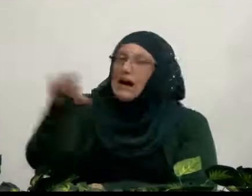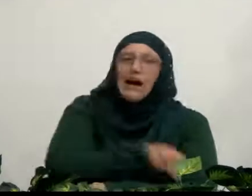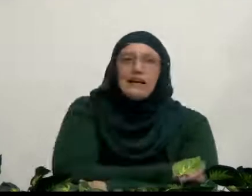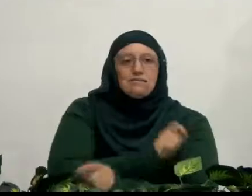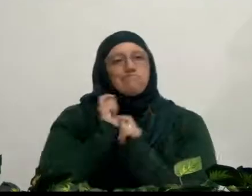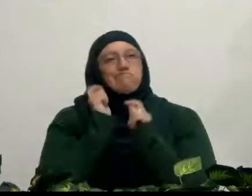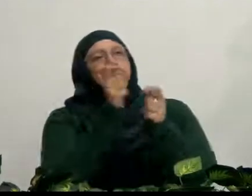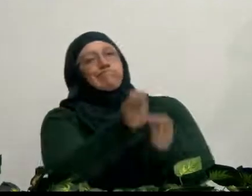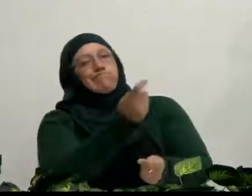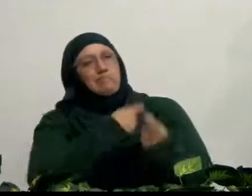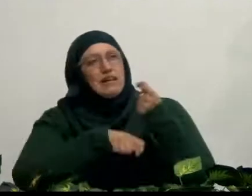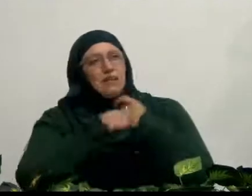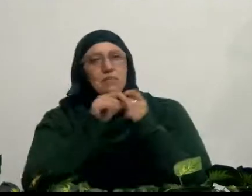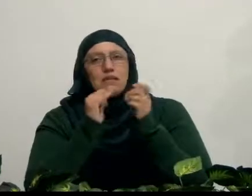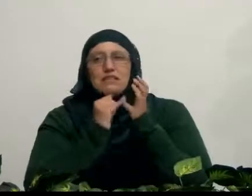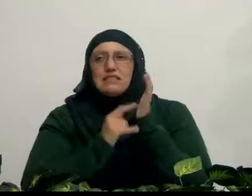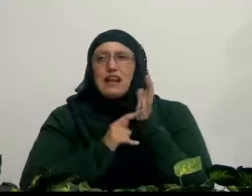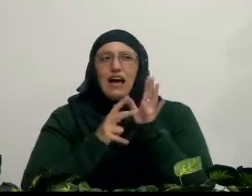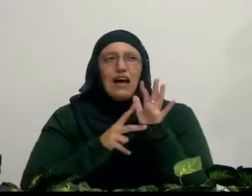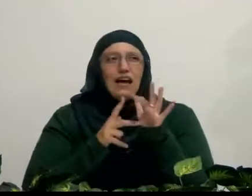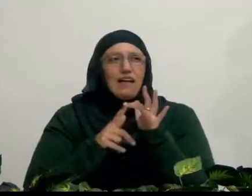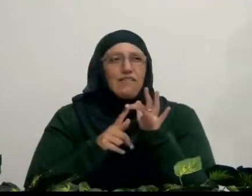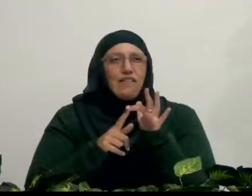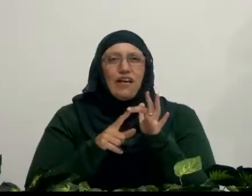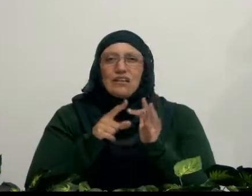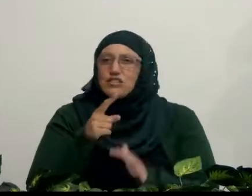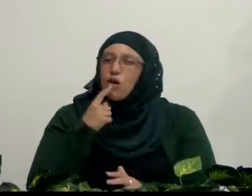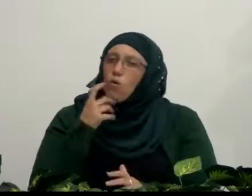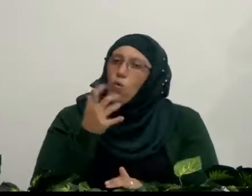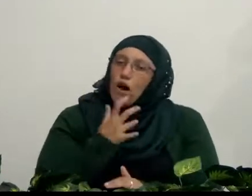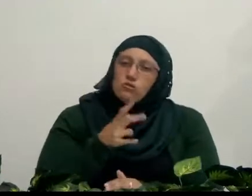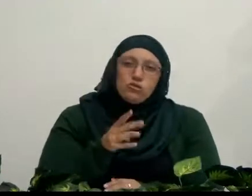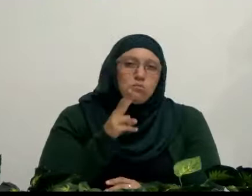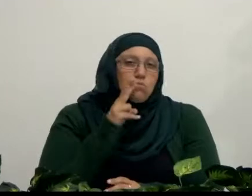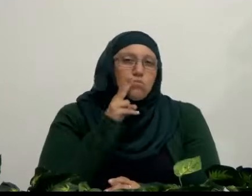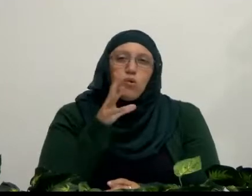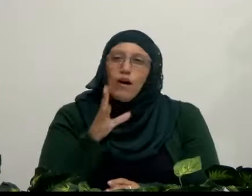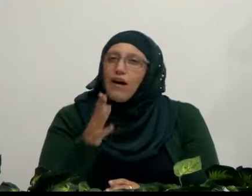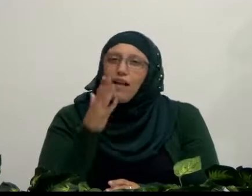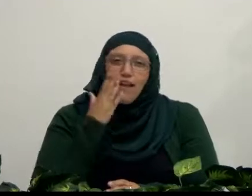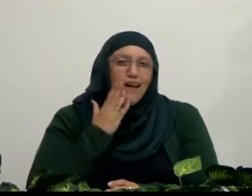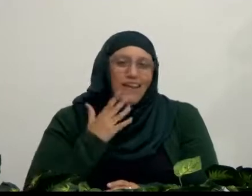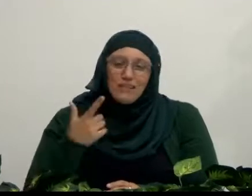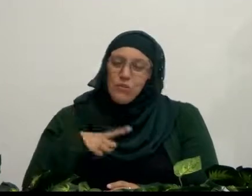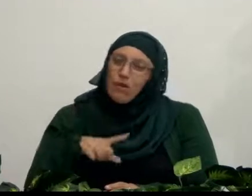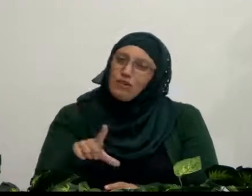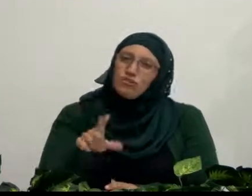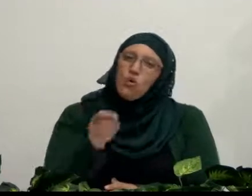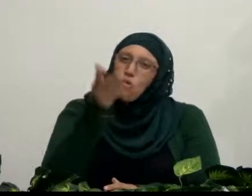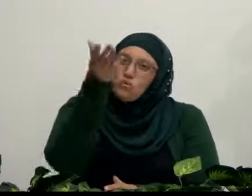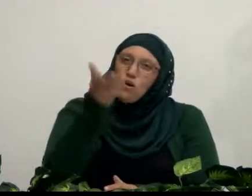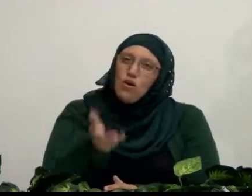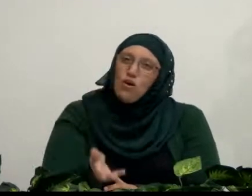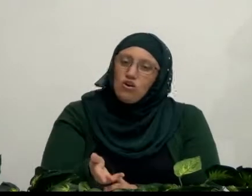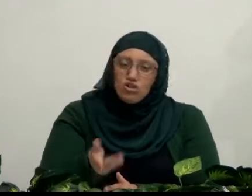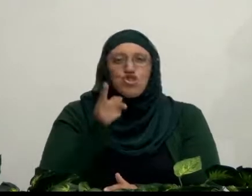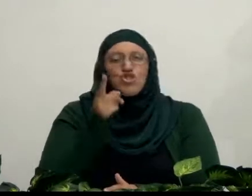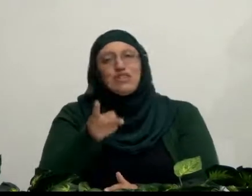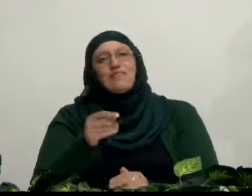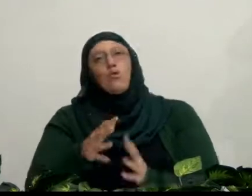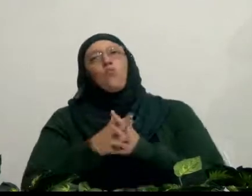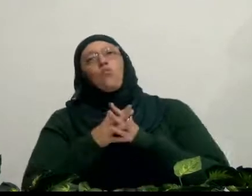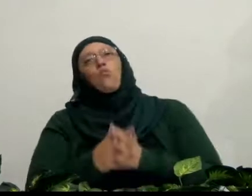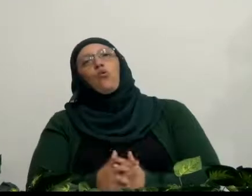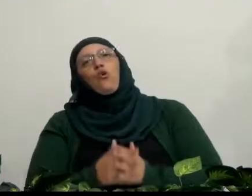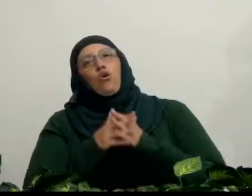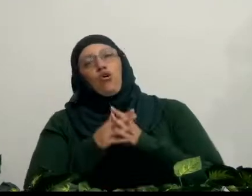conquering. Imam says that she's such a pure lady. That is the reason that I chose her. And she deserves to be the